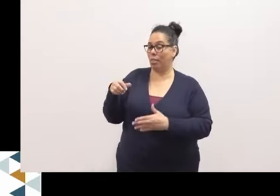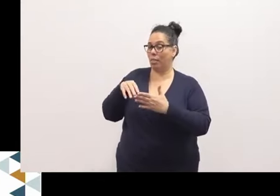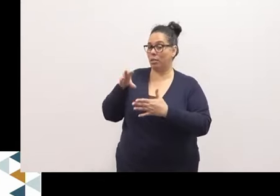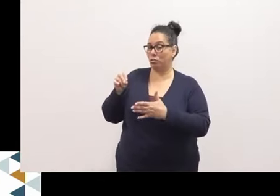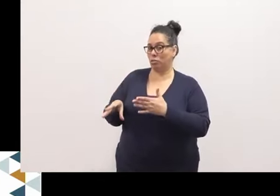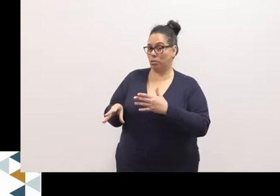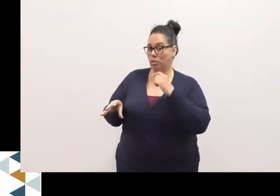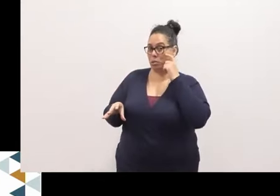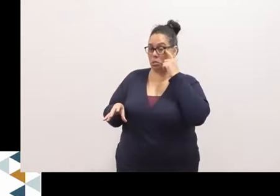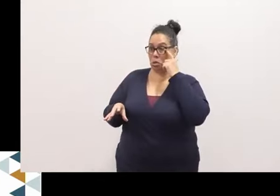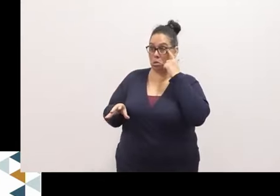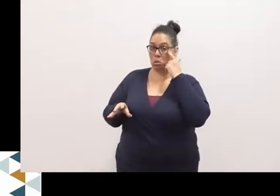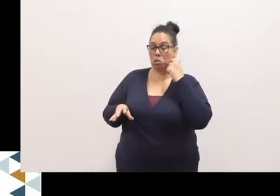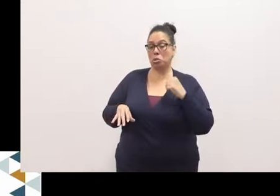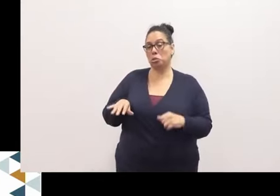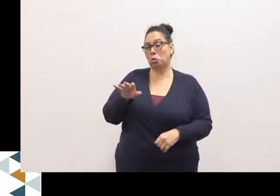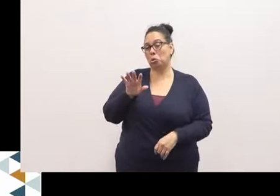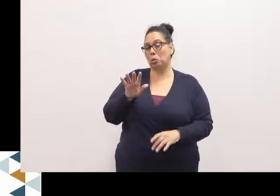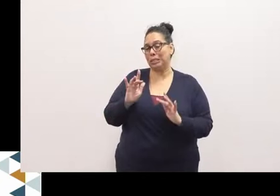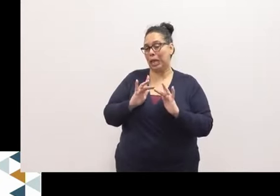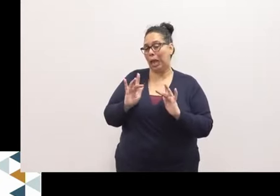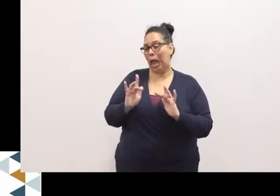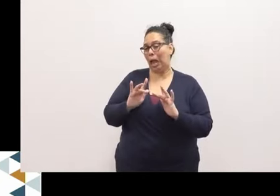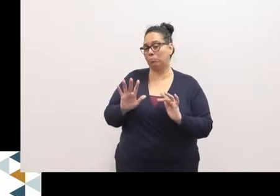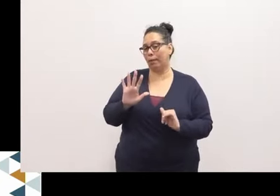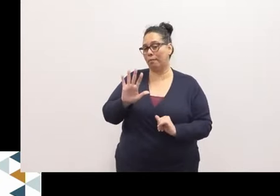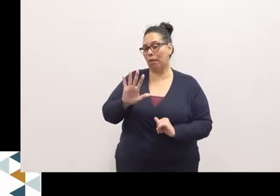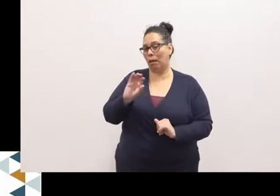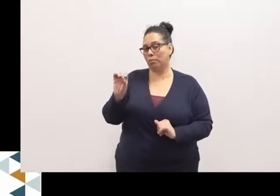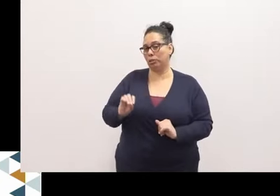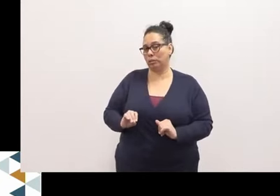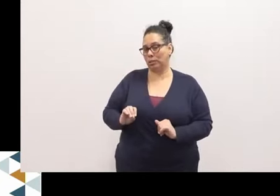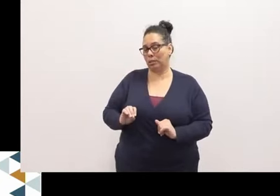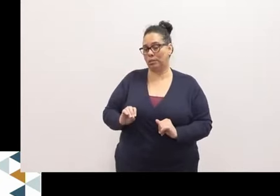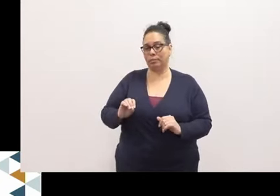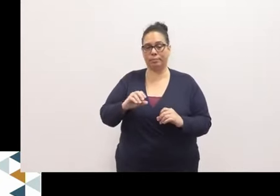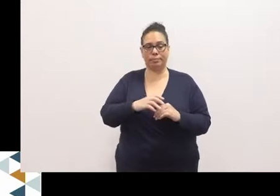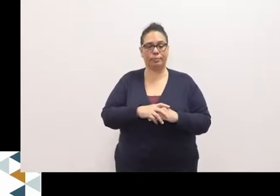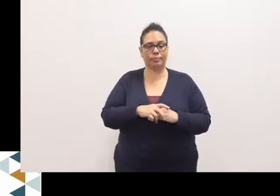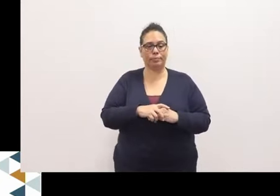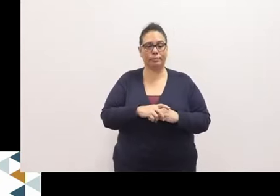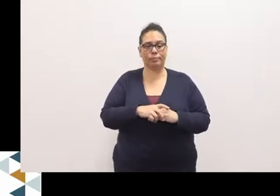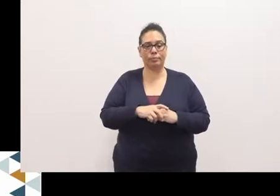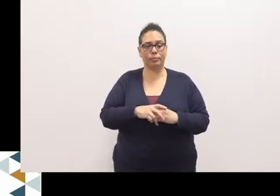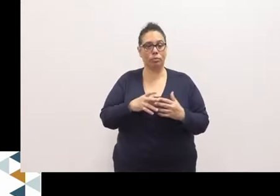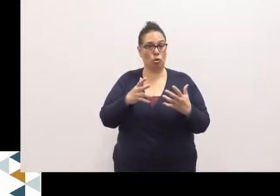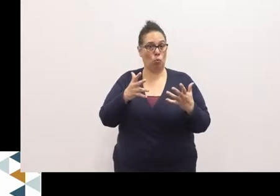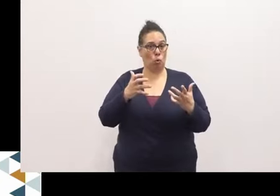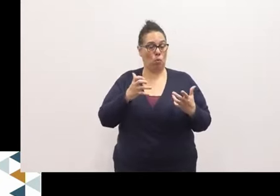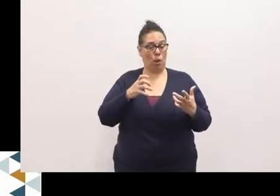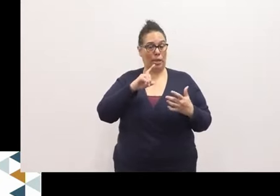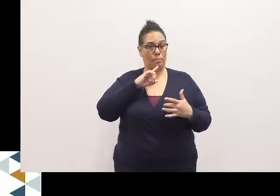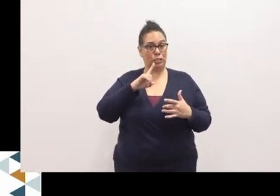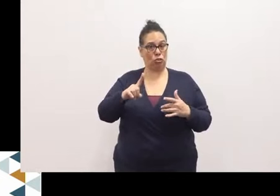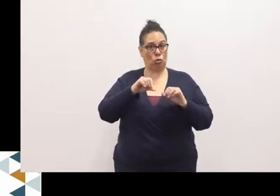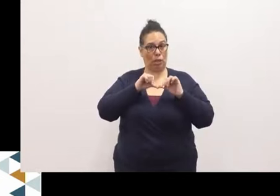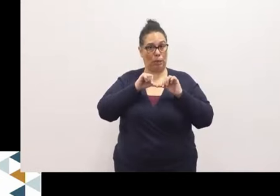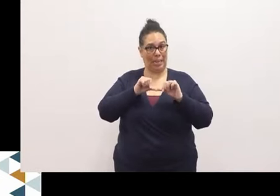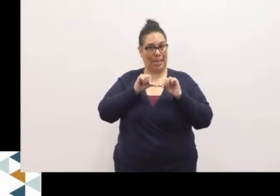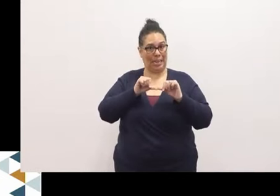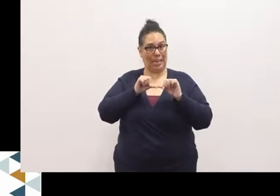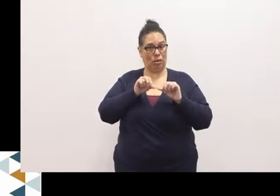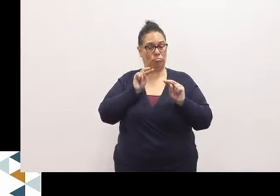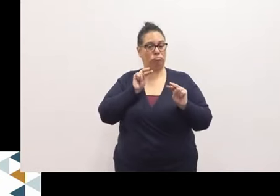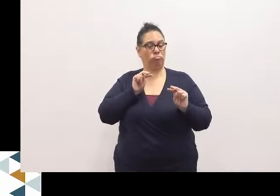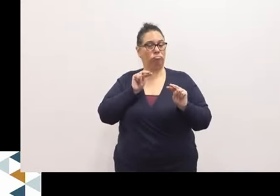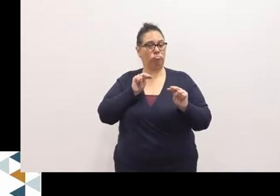again, there's that 5%, there's a gap there of 5%. And so we want to make sure that we continue to keep an